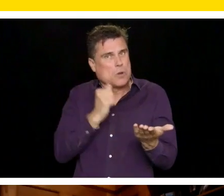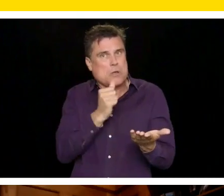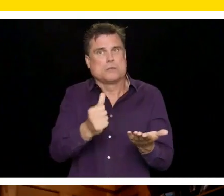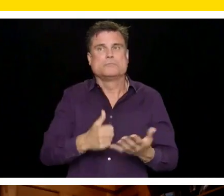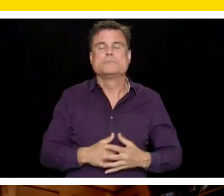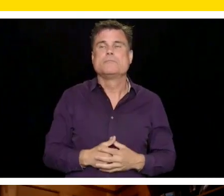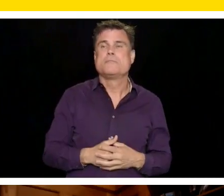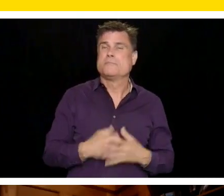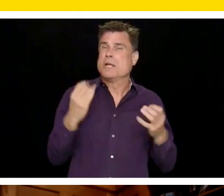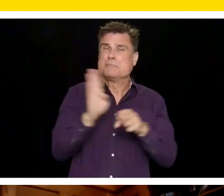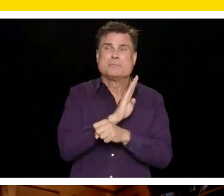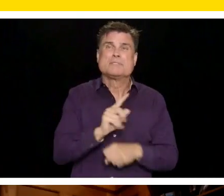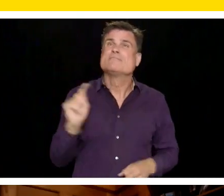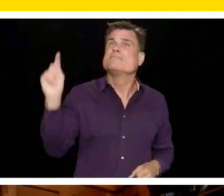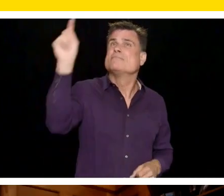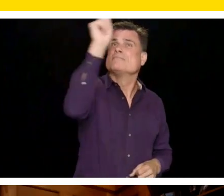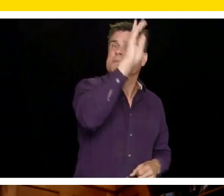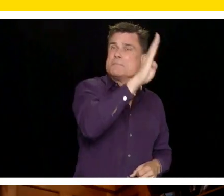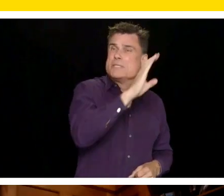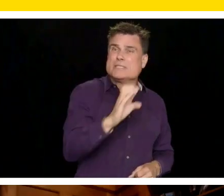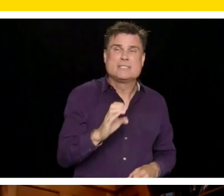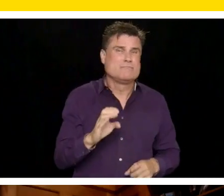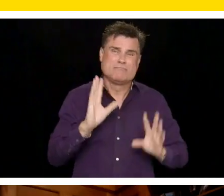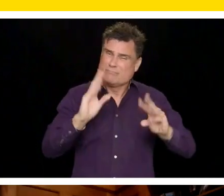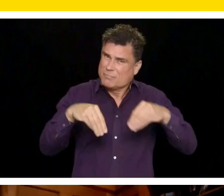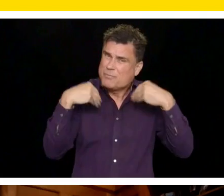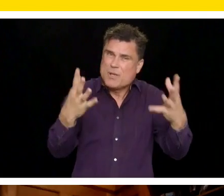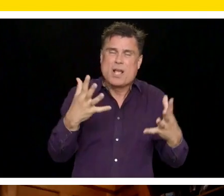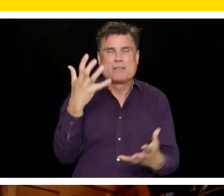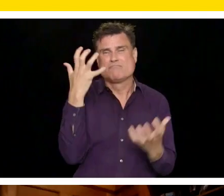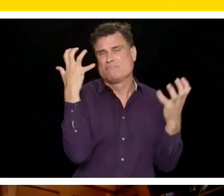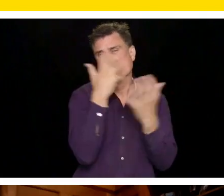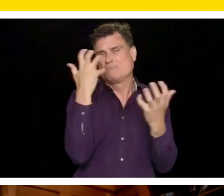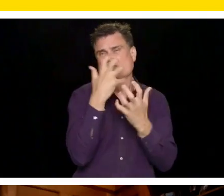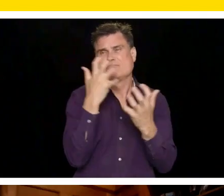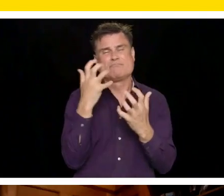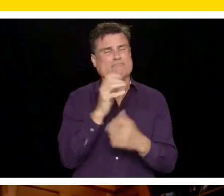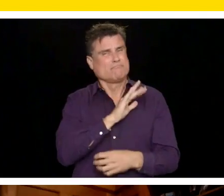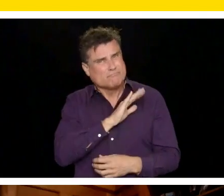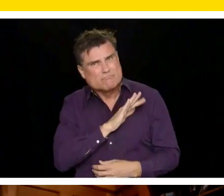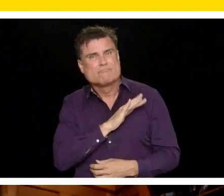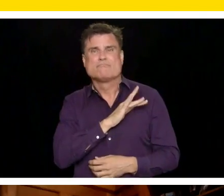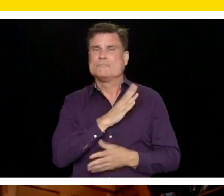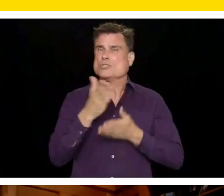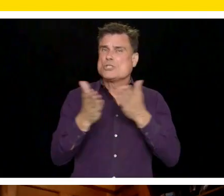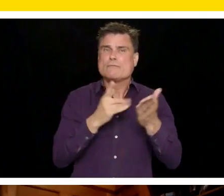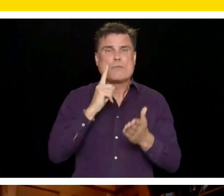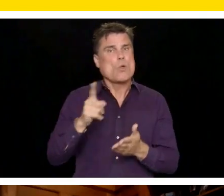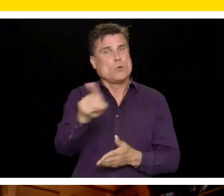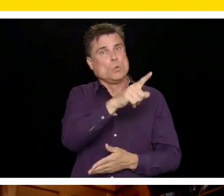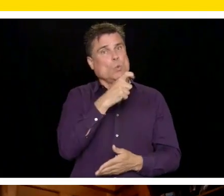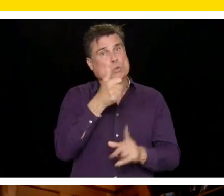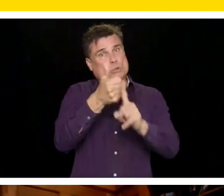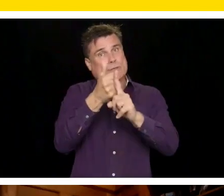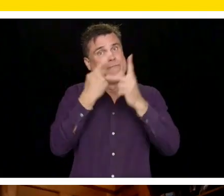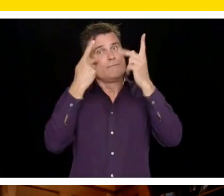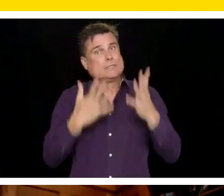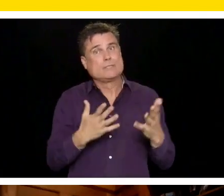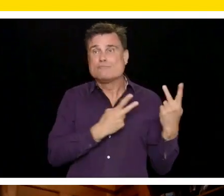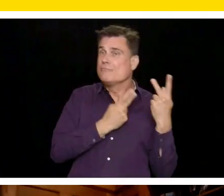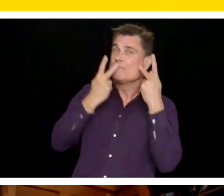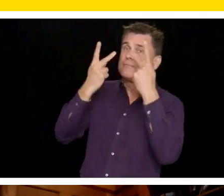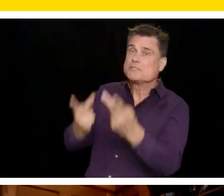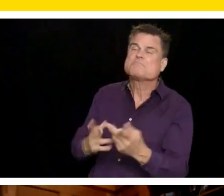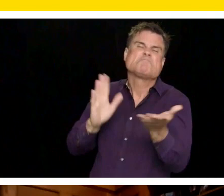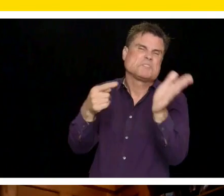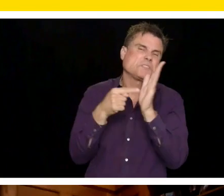doing some big fish fishing. So that's an example, but we also need to